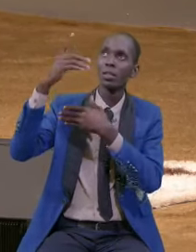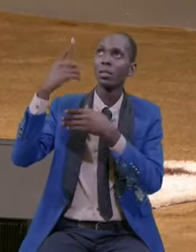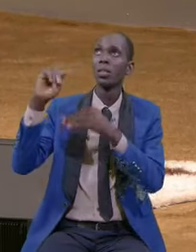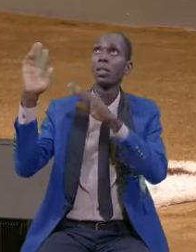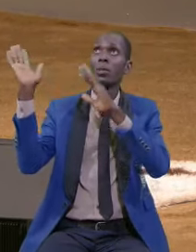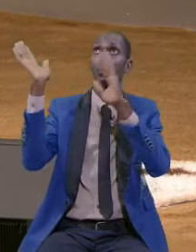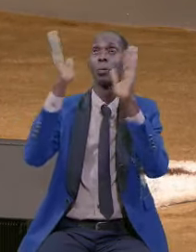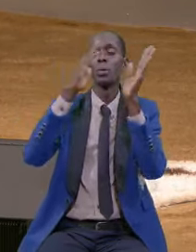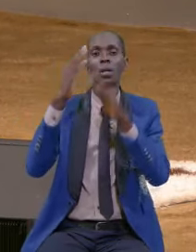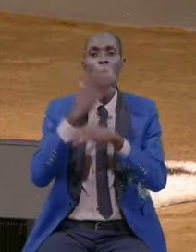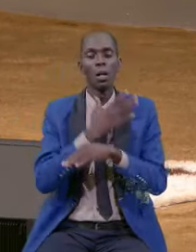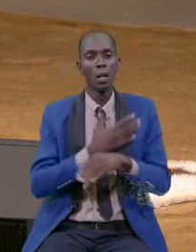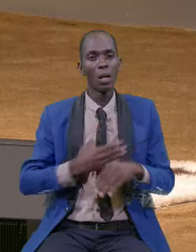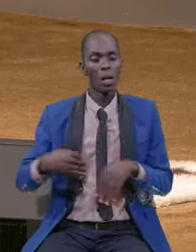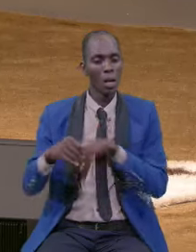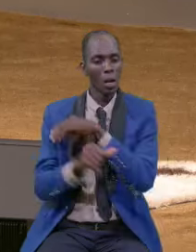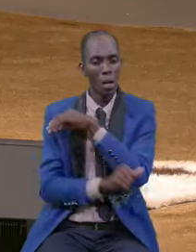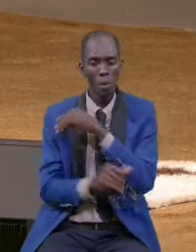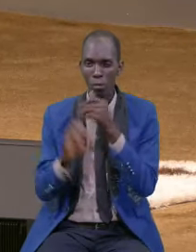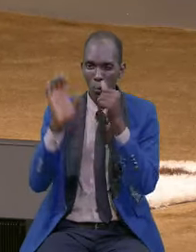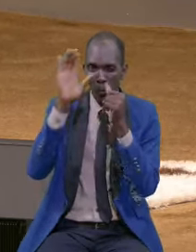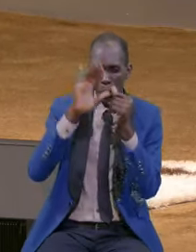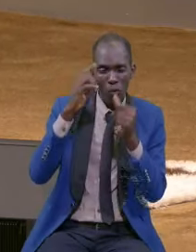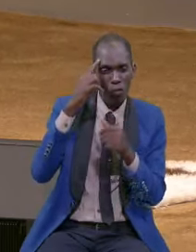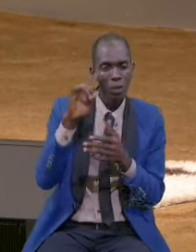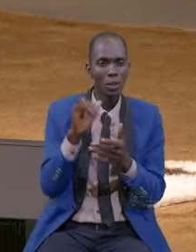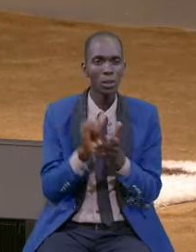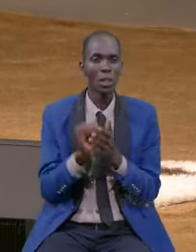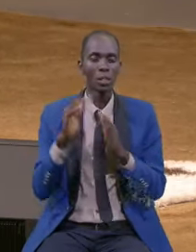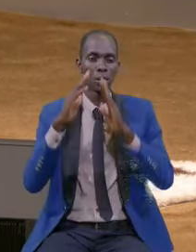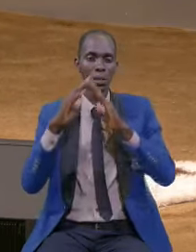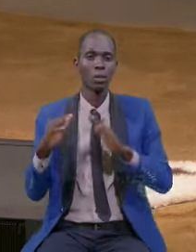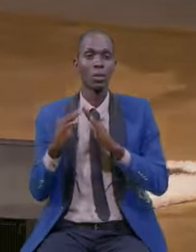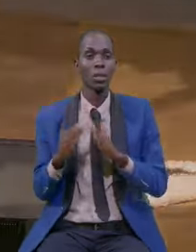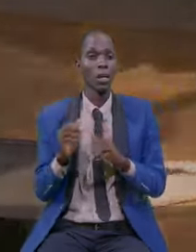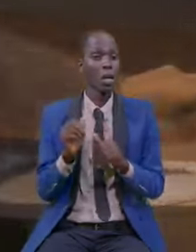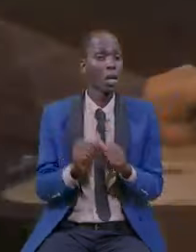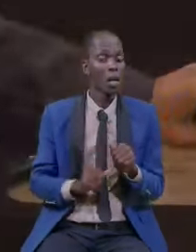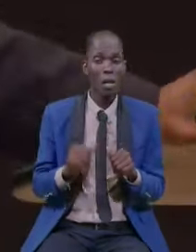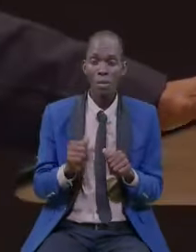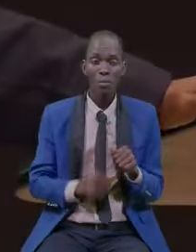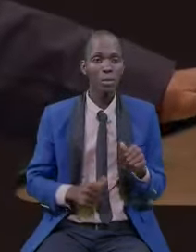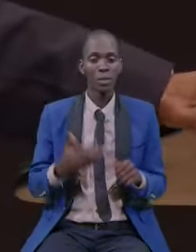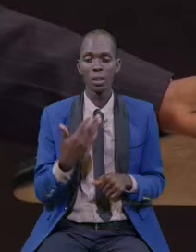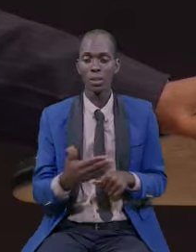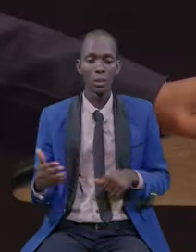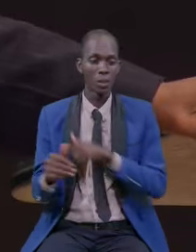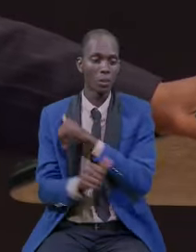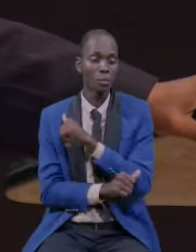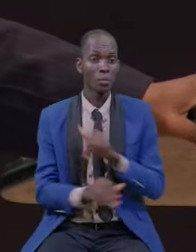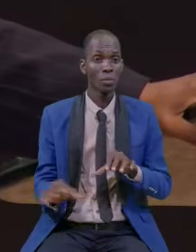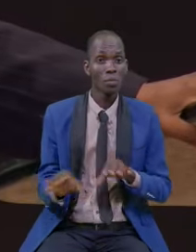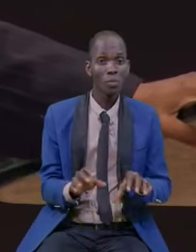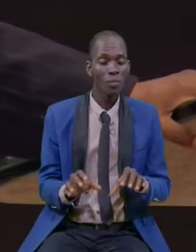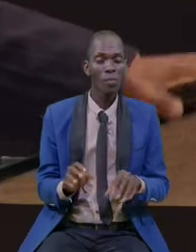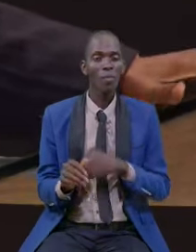he looked for that city. He believed in that city, and every step he took, everything he did, he